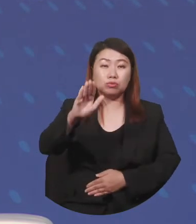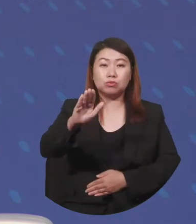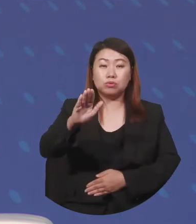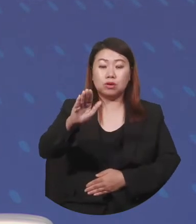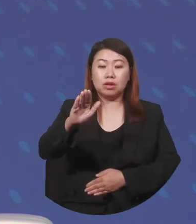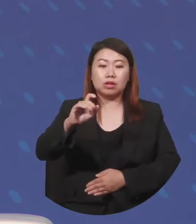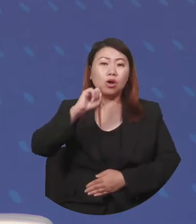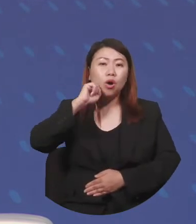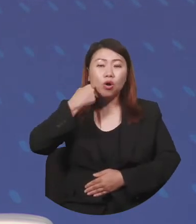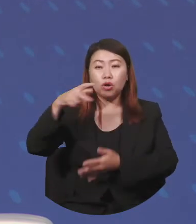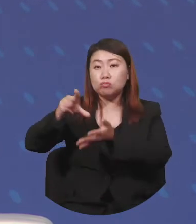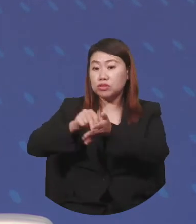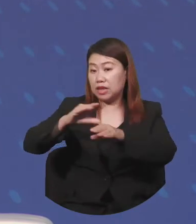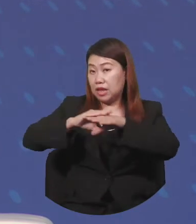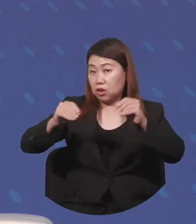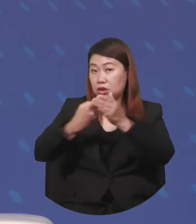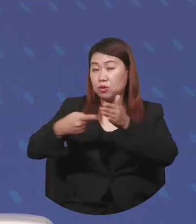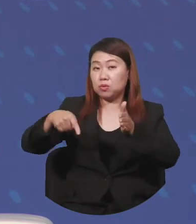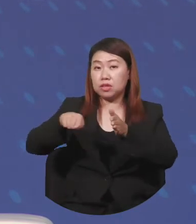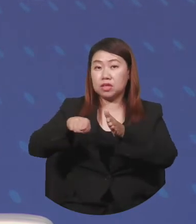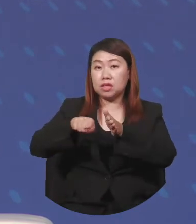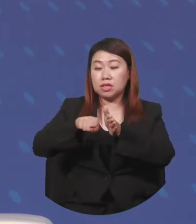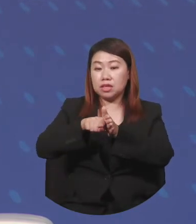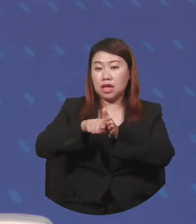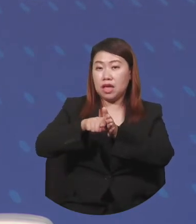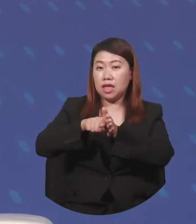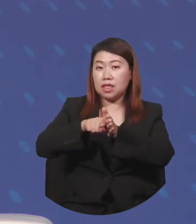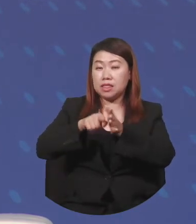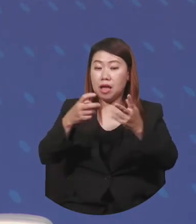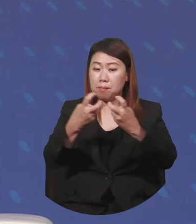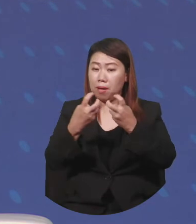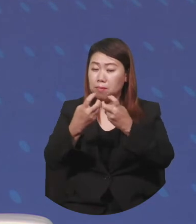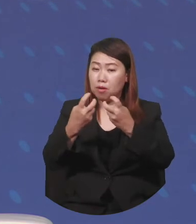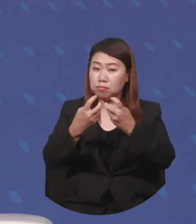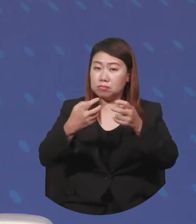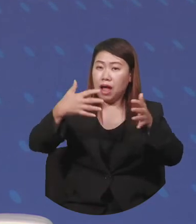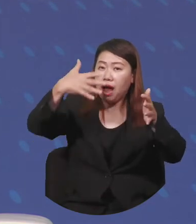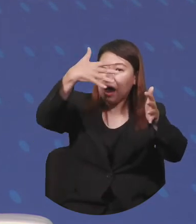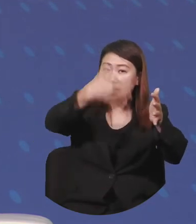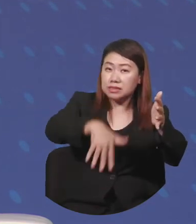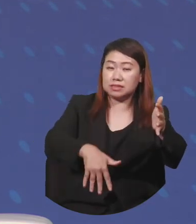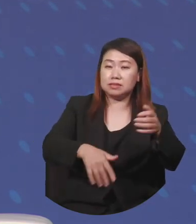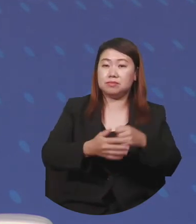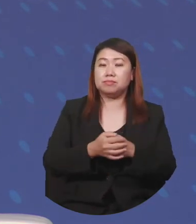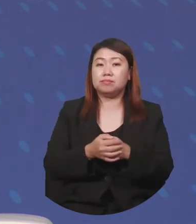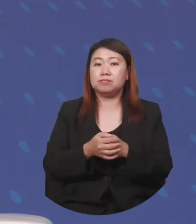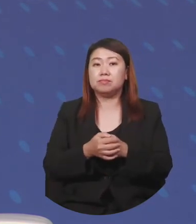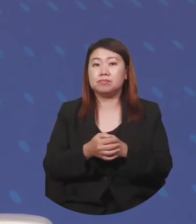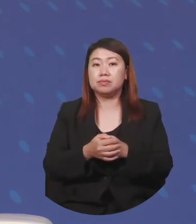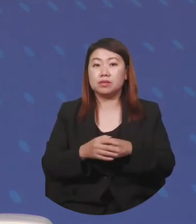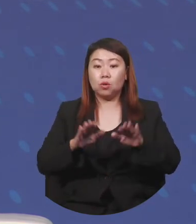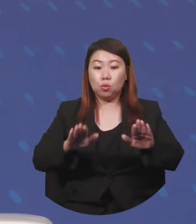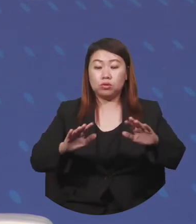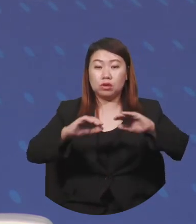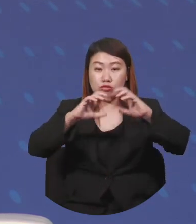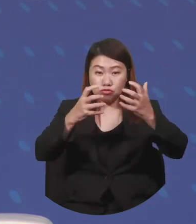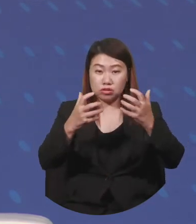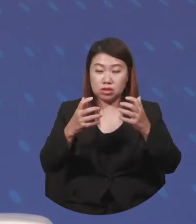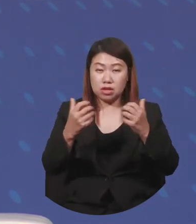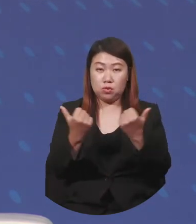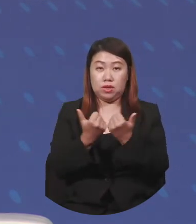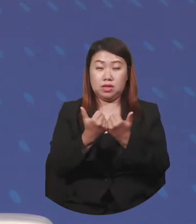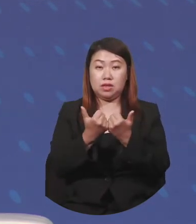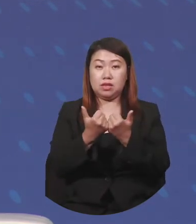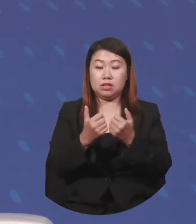I don't think we have an answer to this question yet, but conversations like this one that bring together the dual and traditional